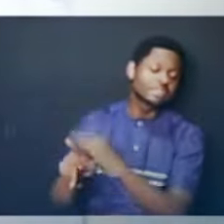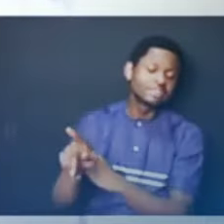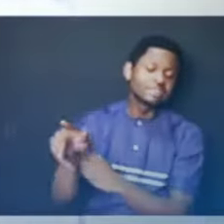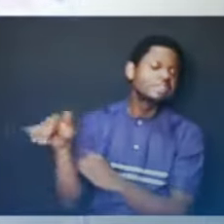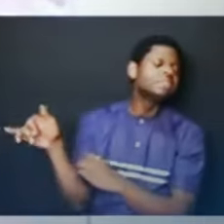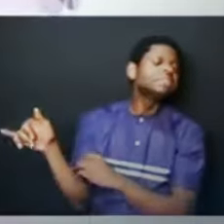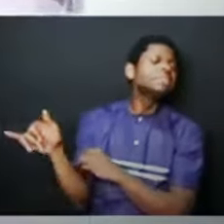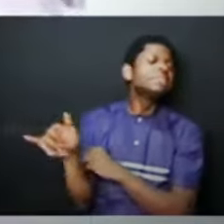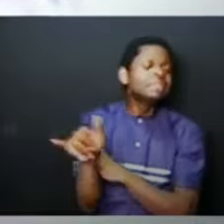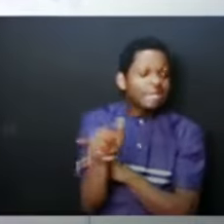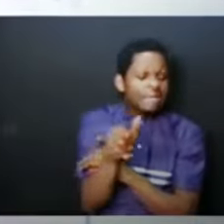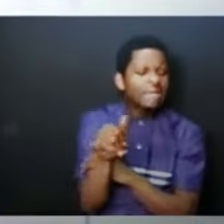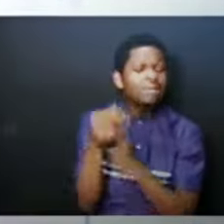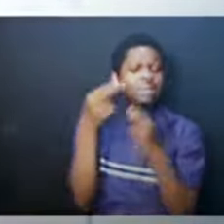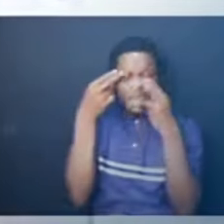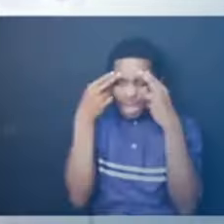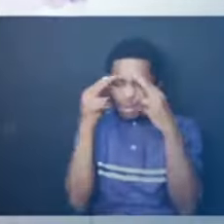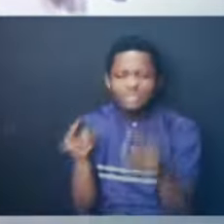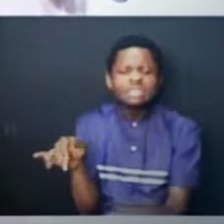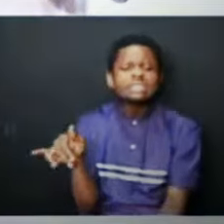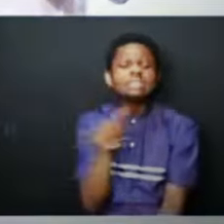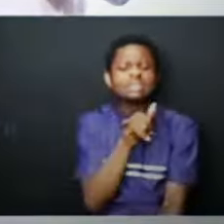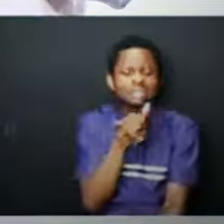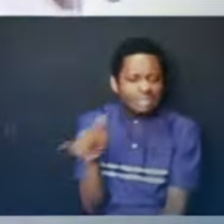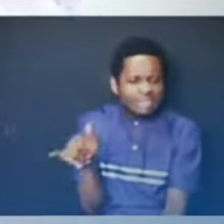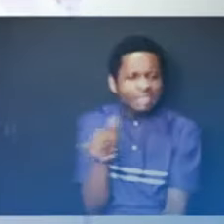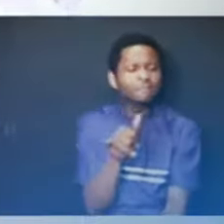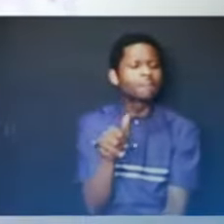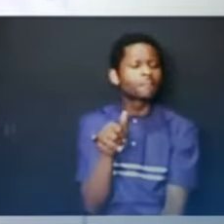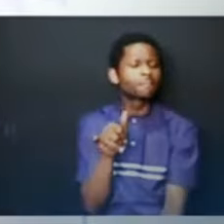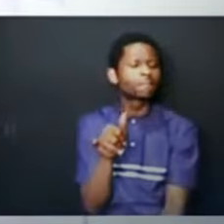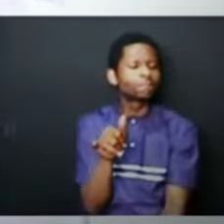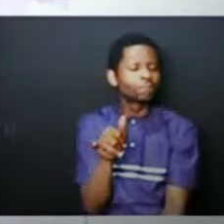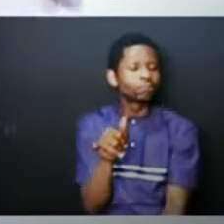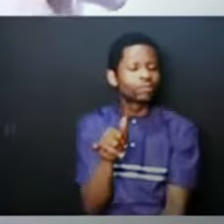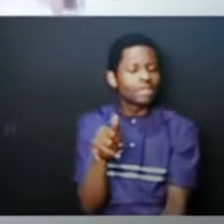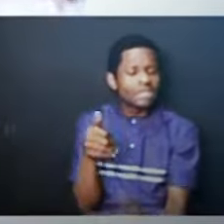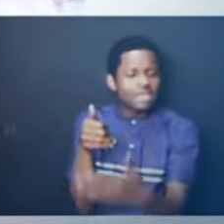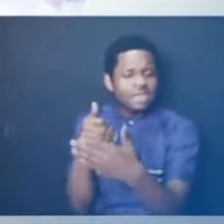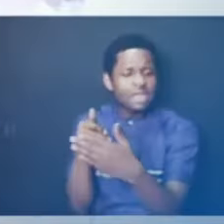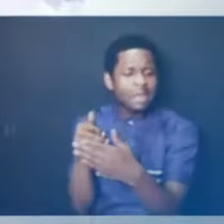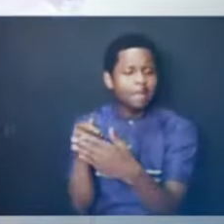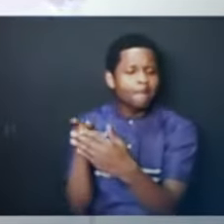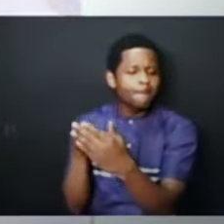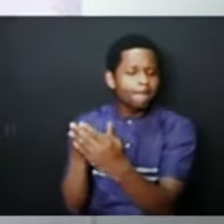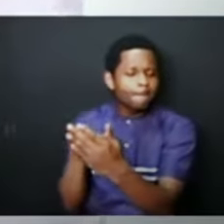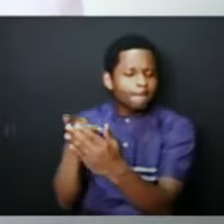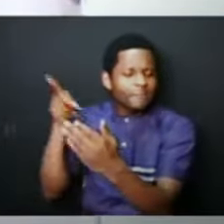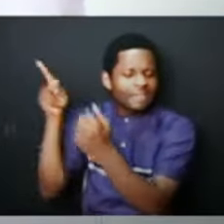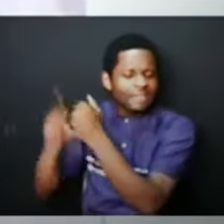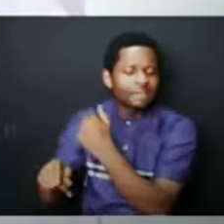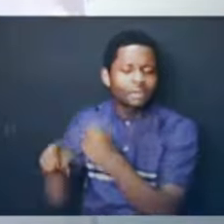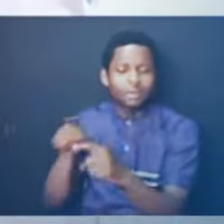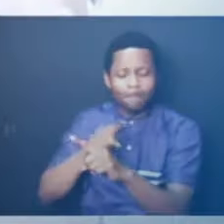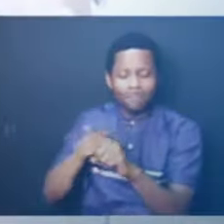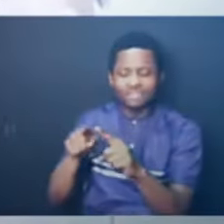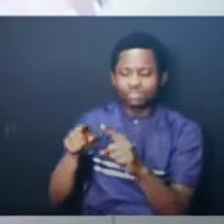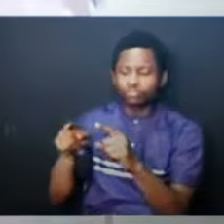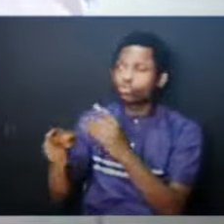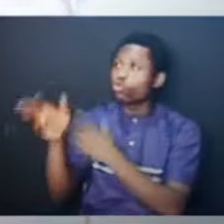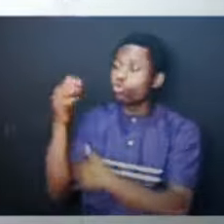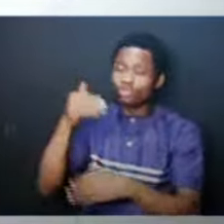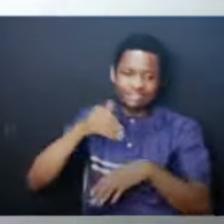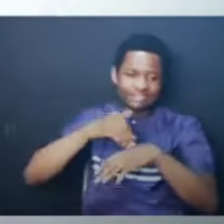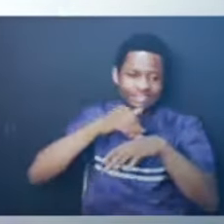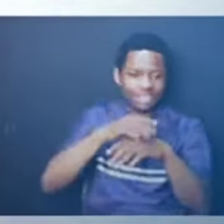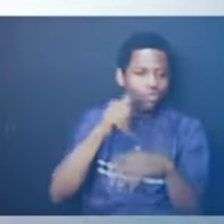no a asemkro na bisi ya anka wanhwe ya oba betowre nanso onyankopon soma Abigail ema no kọ bres ade na ne wonim no